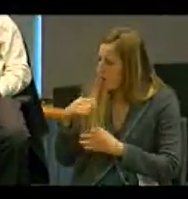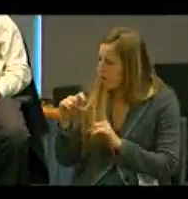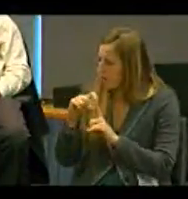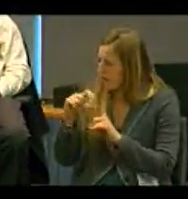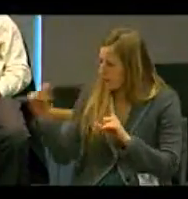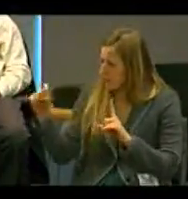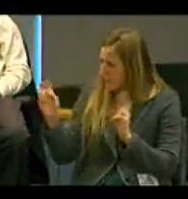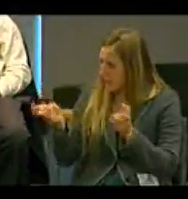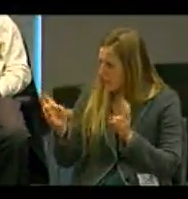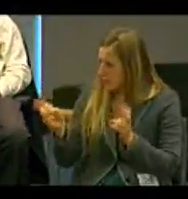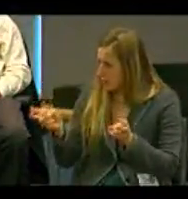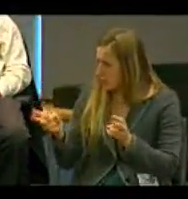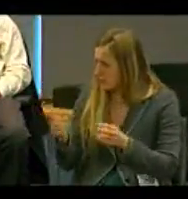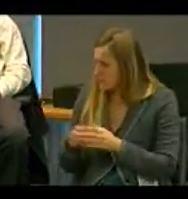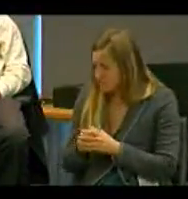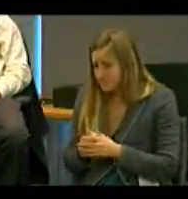to